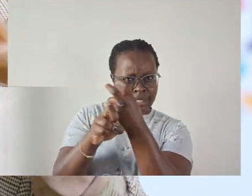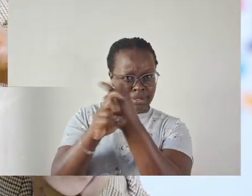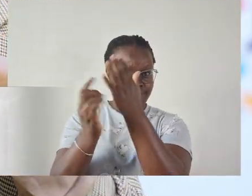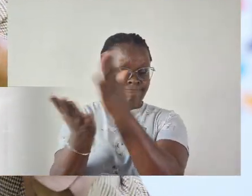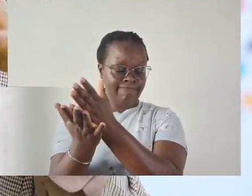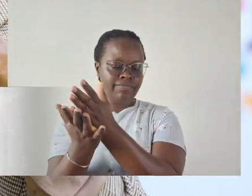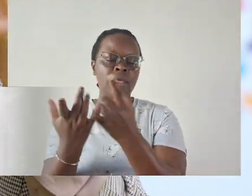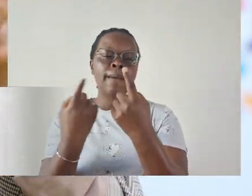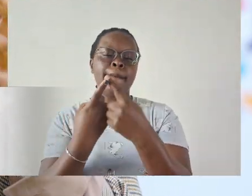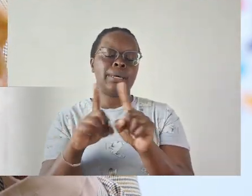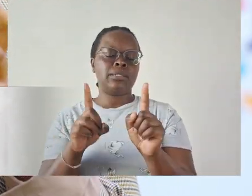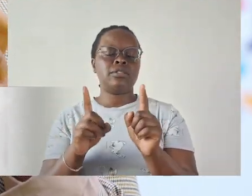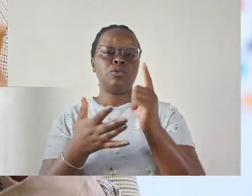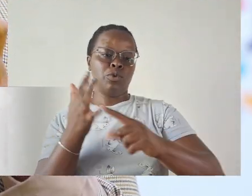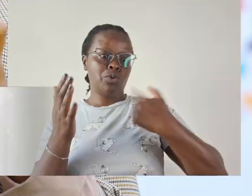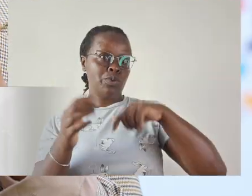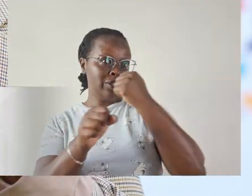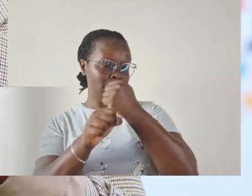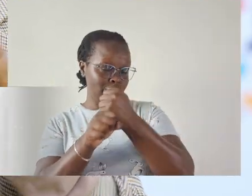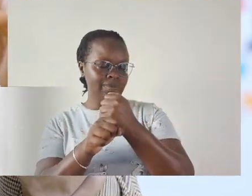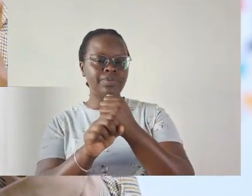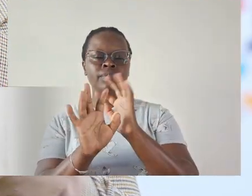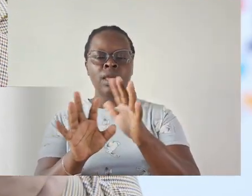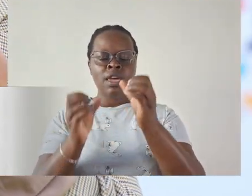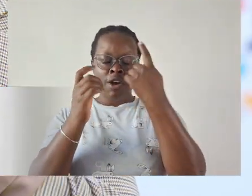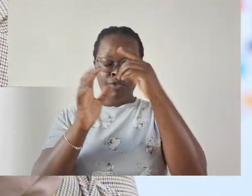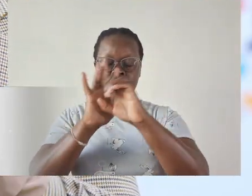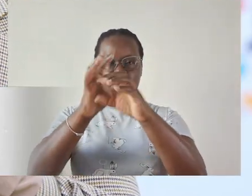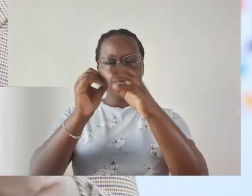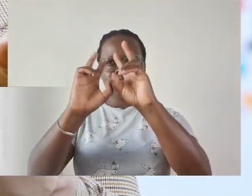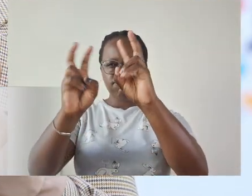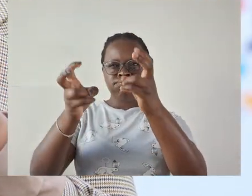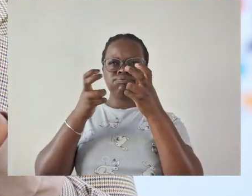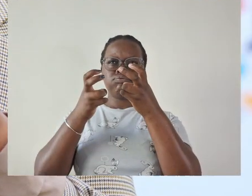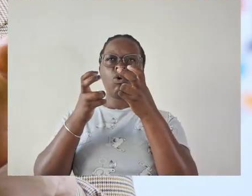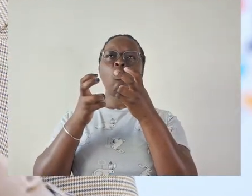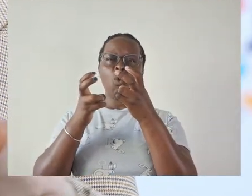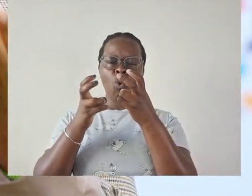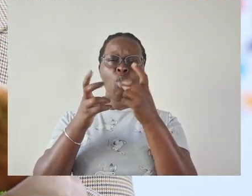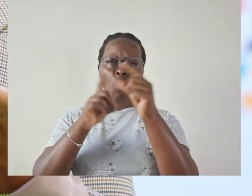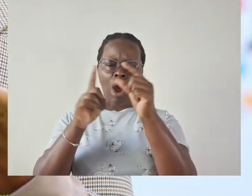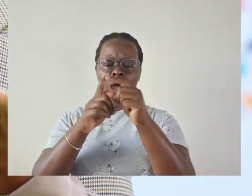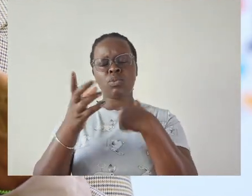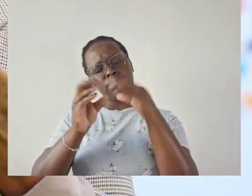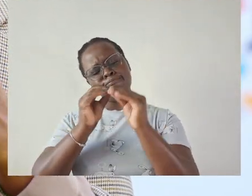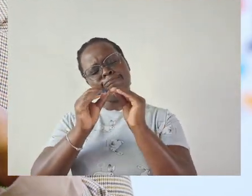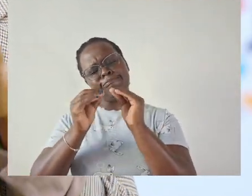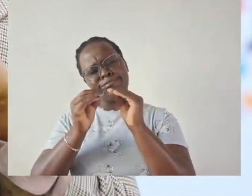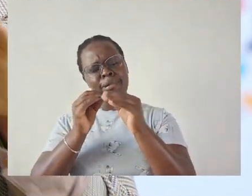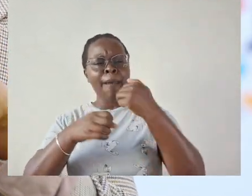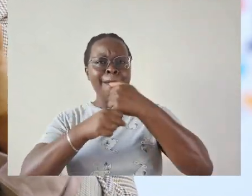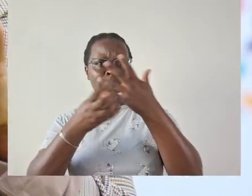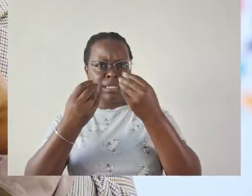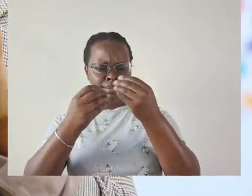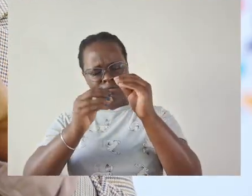News, we have like a reference group of children. So when you have a text, we'll do the first simplification and then we'll send it to children. And